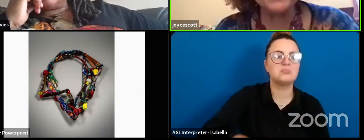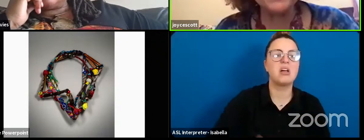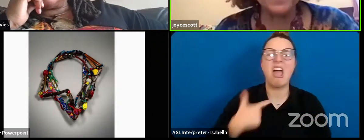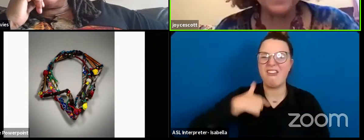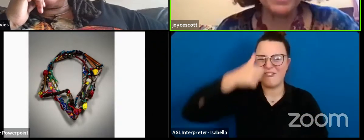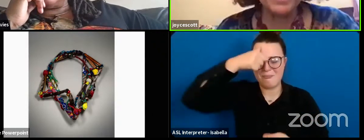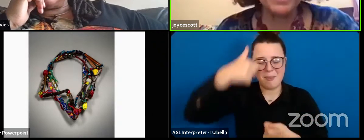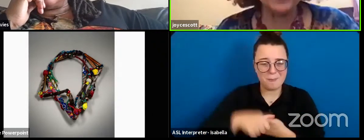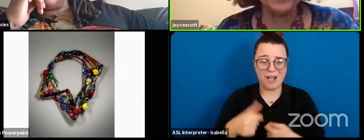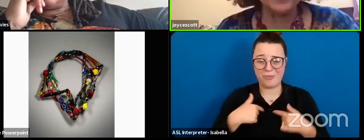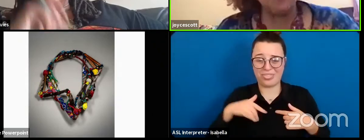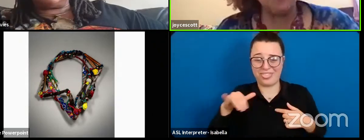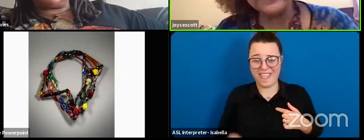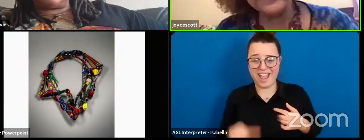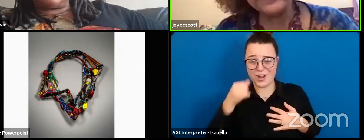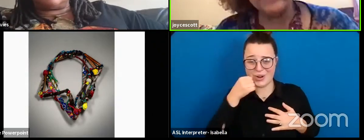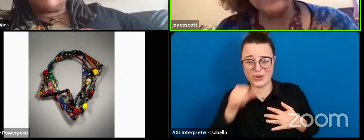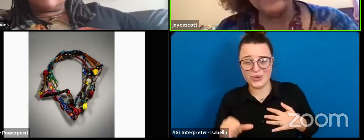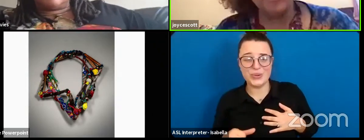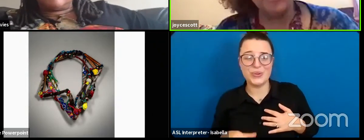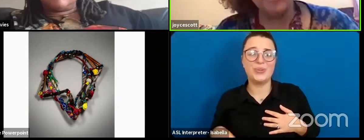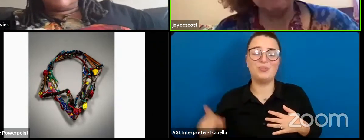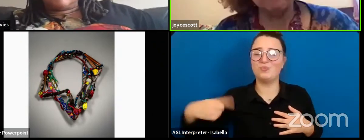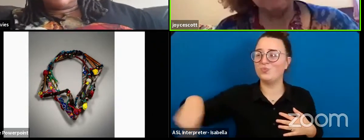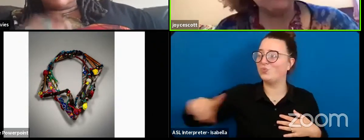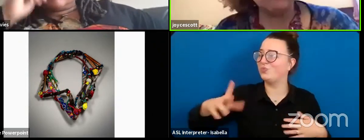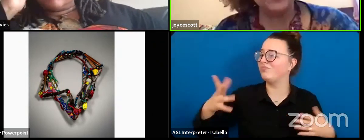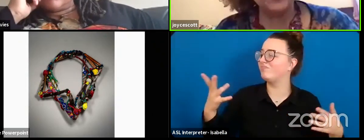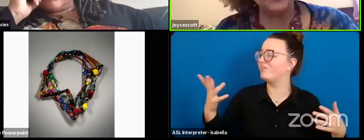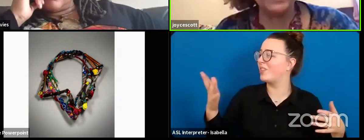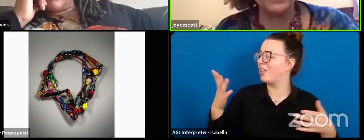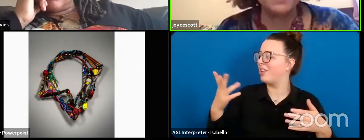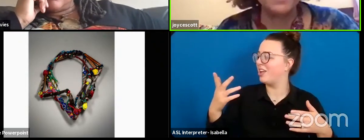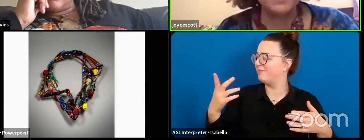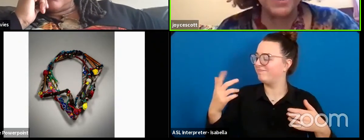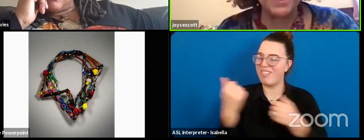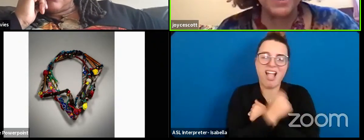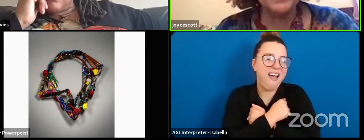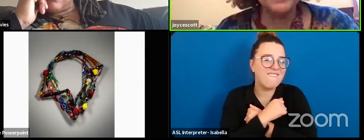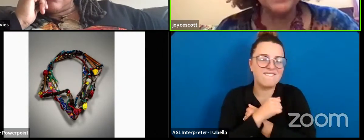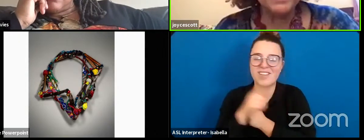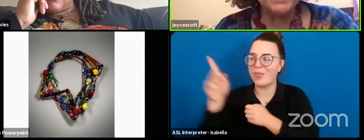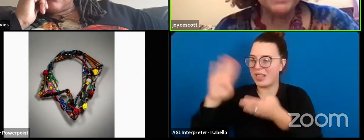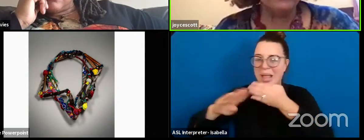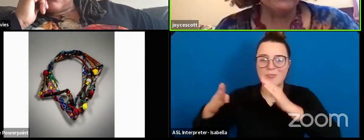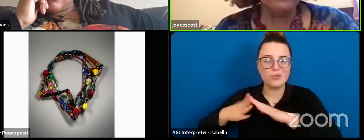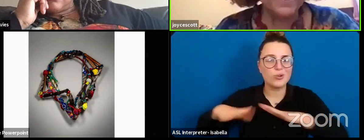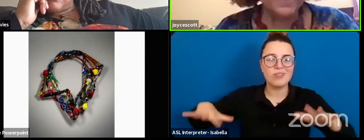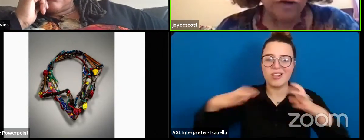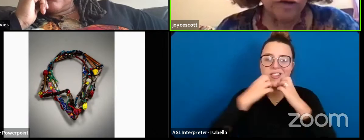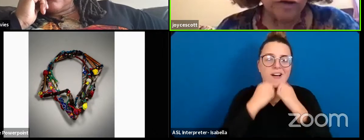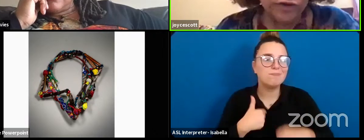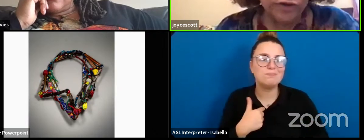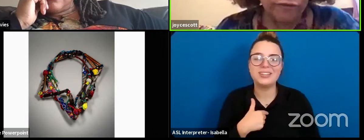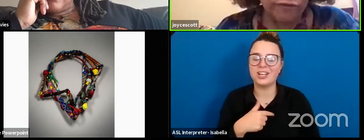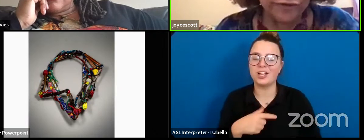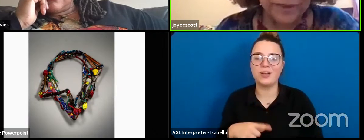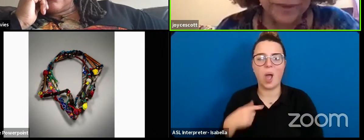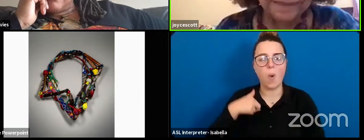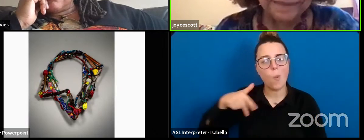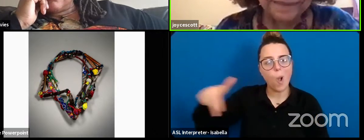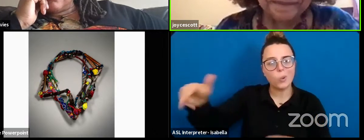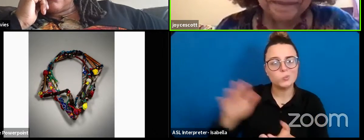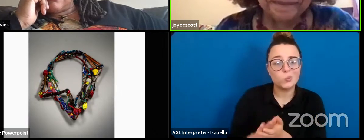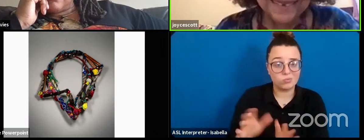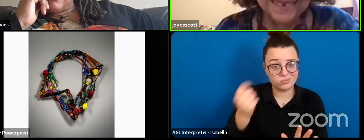was loved by her neighborhood and walked, you know, to school and came back. It took an entire community to raise me.